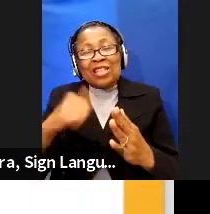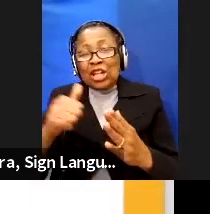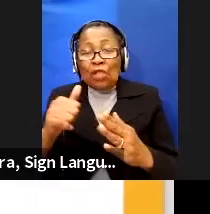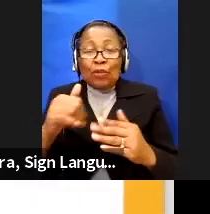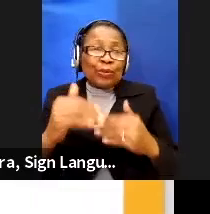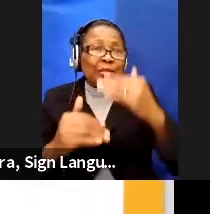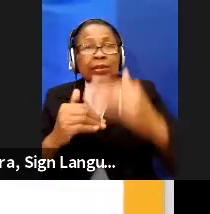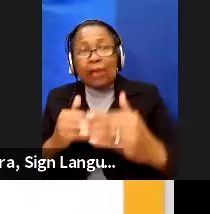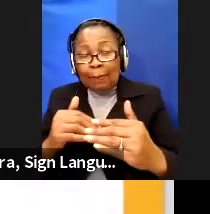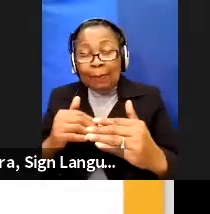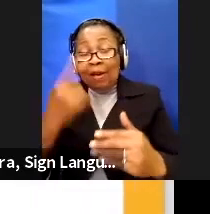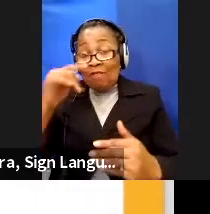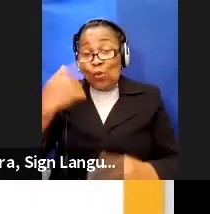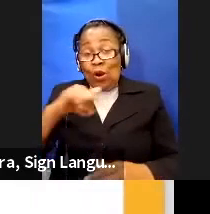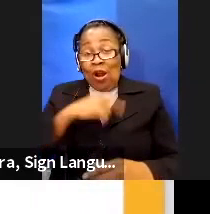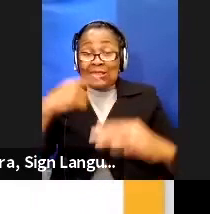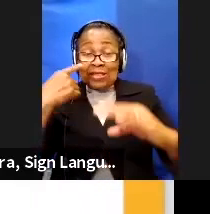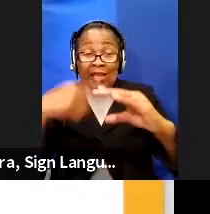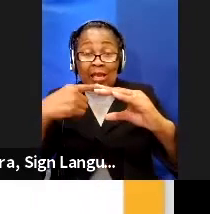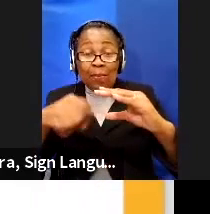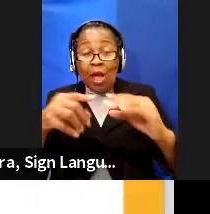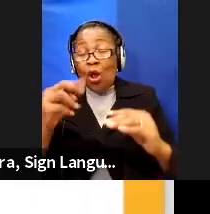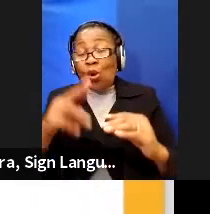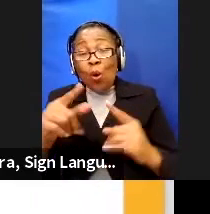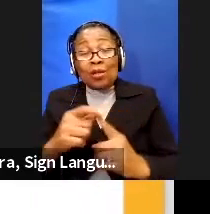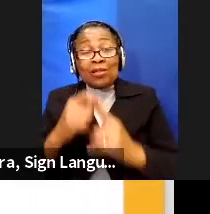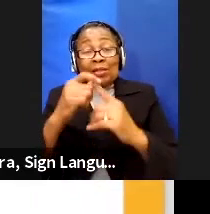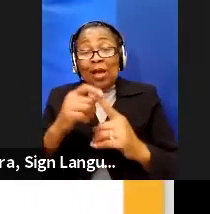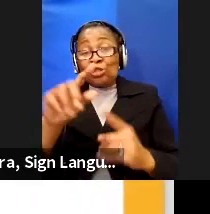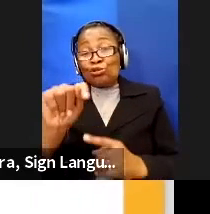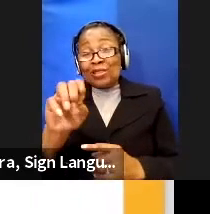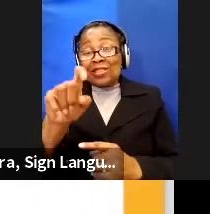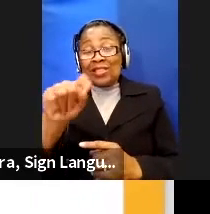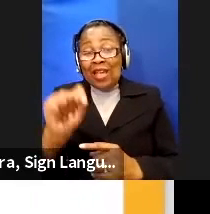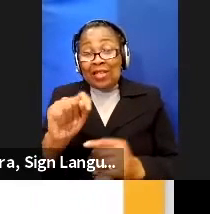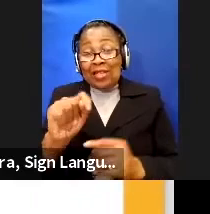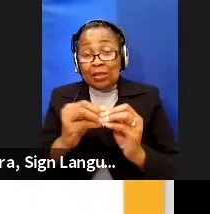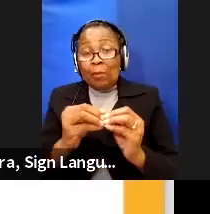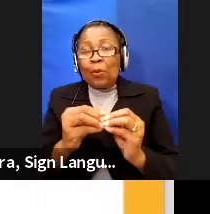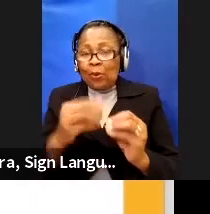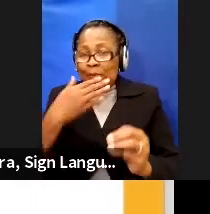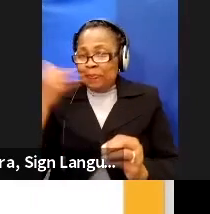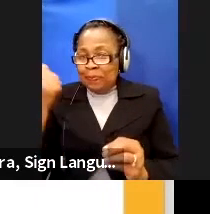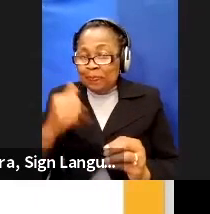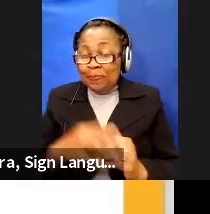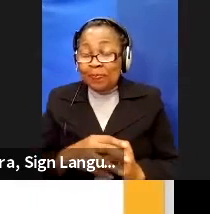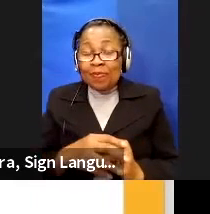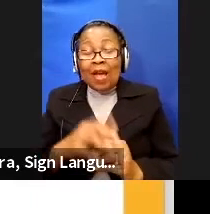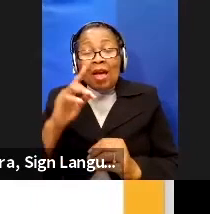us, email or even a designated text number can go a long way. Think about maybe